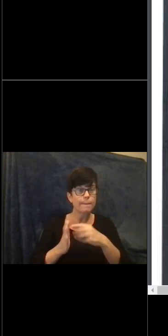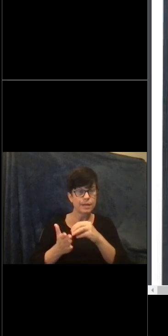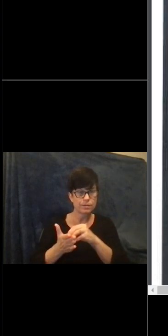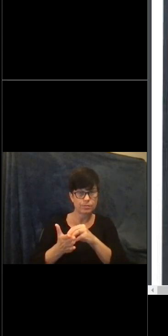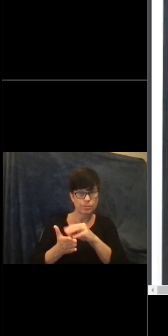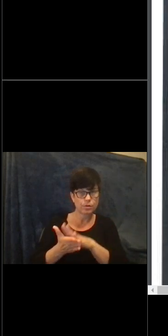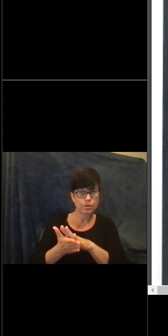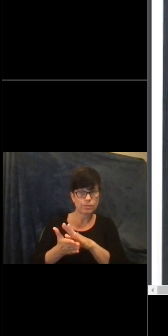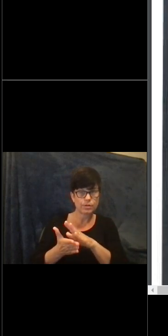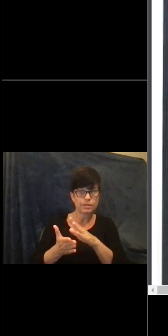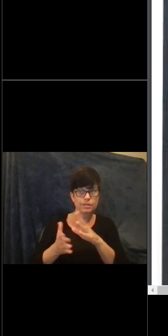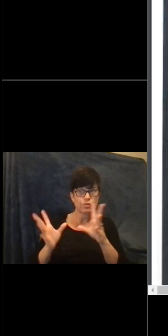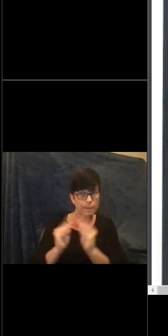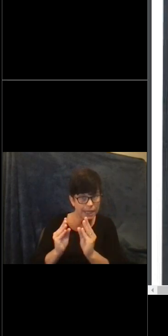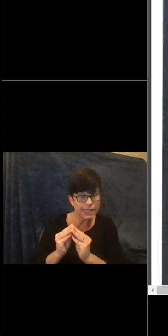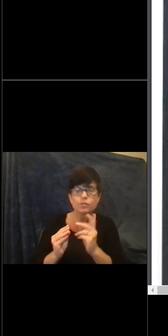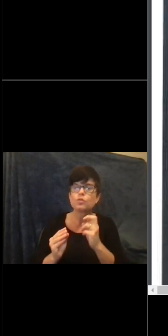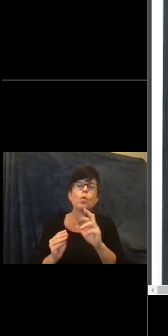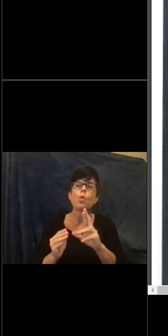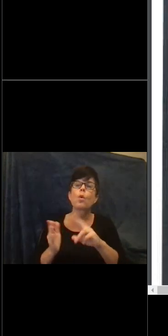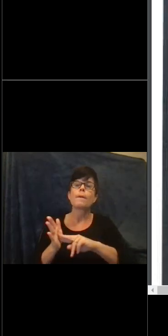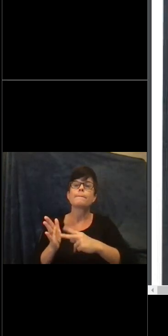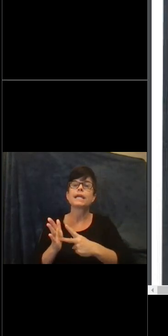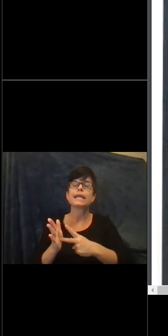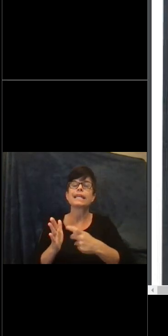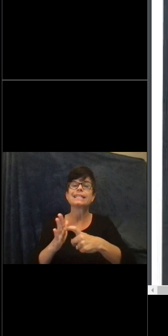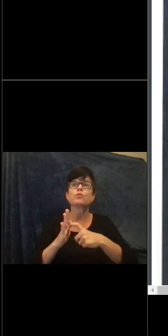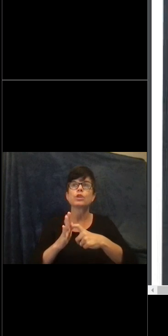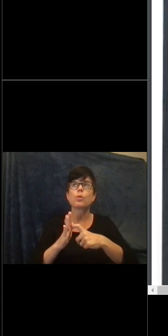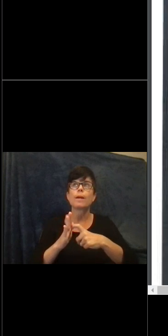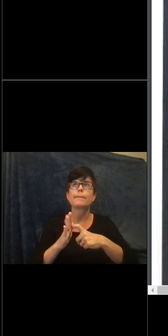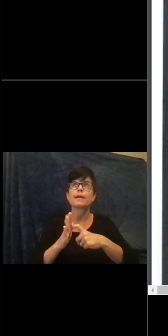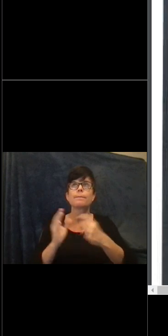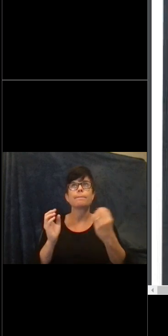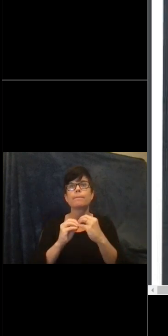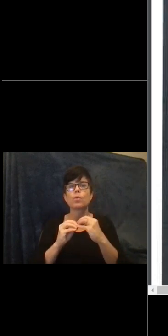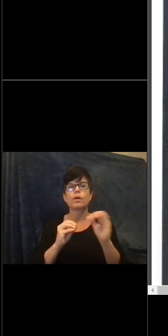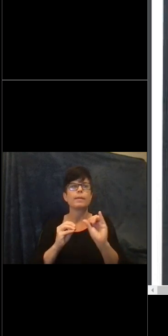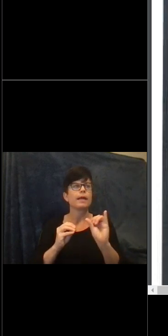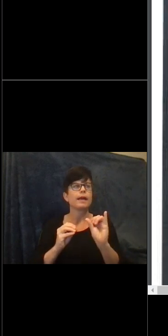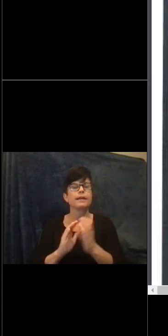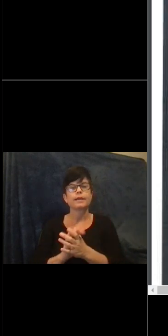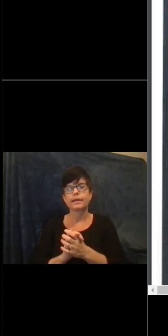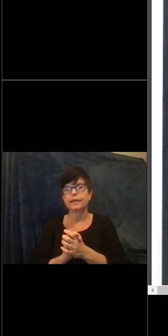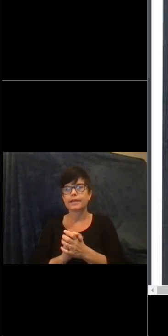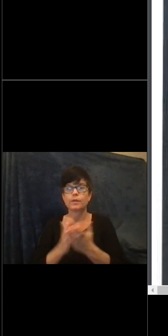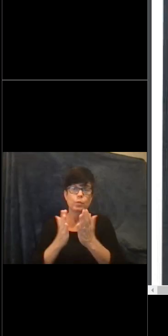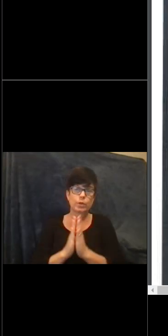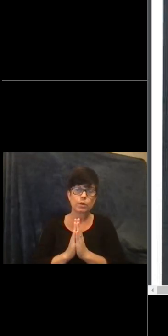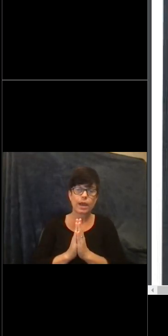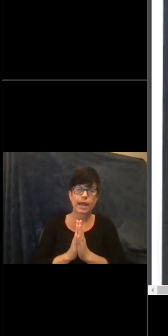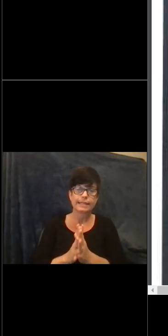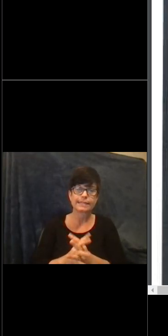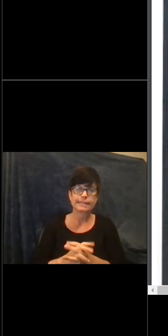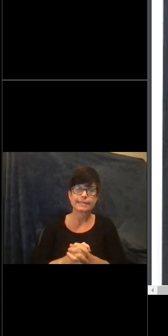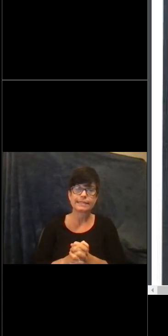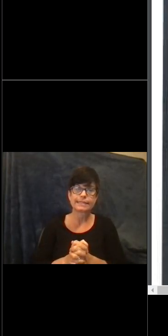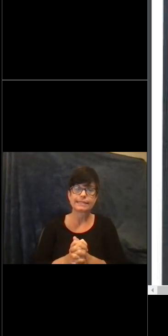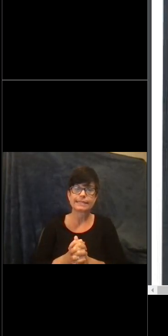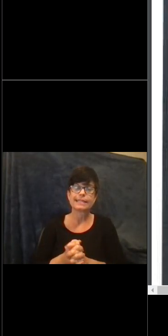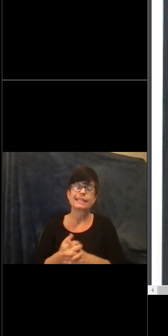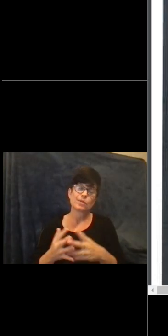meetings, or are we potentially making the requirement more of a request? You know, something that I